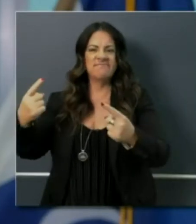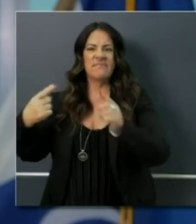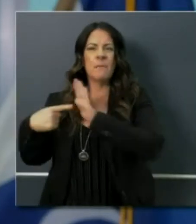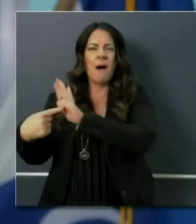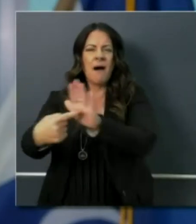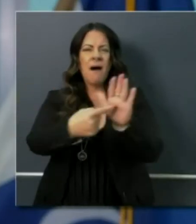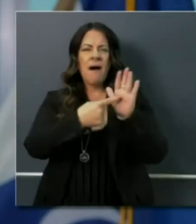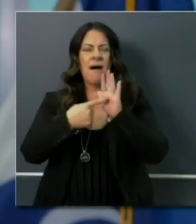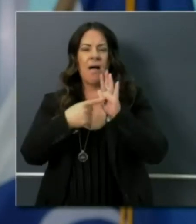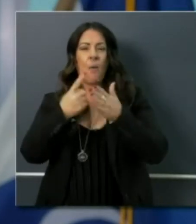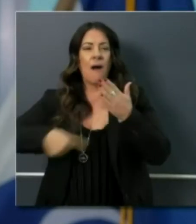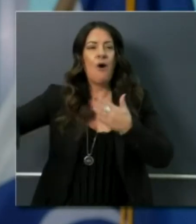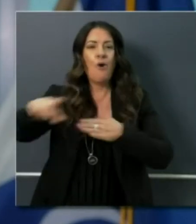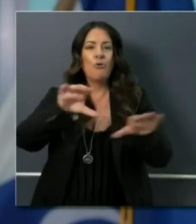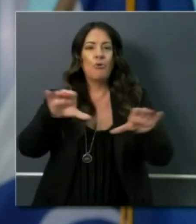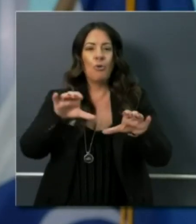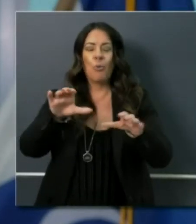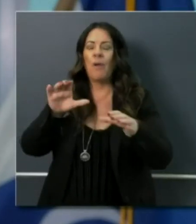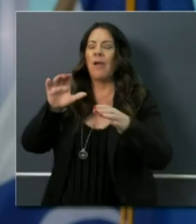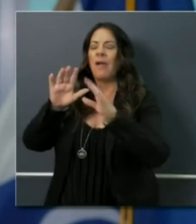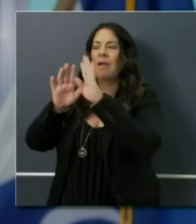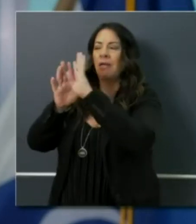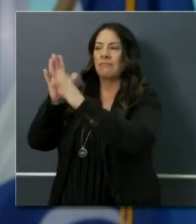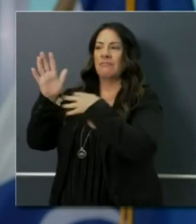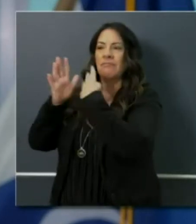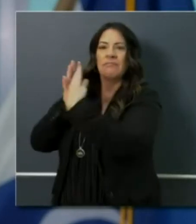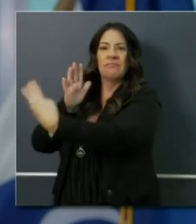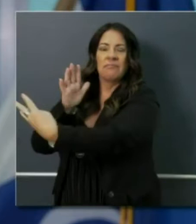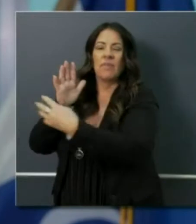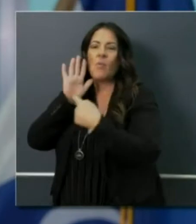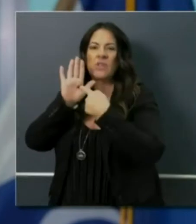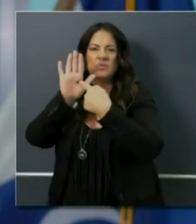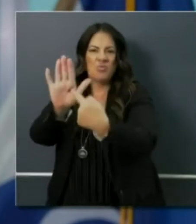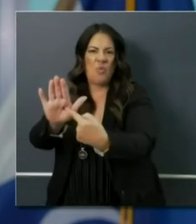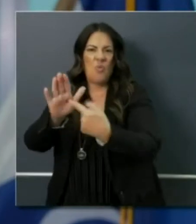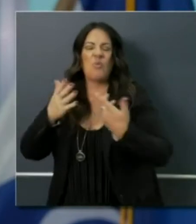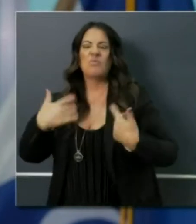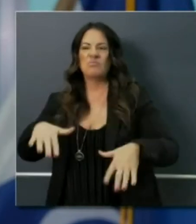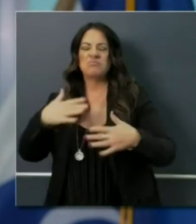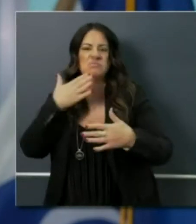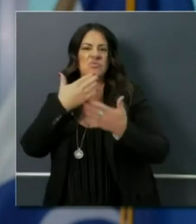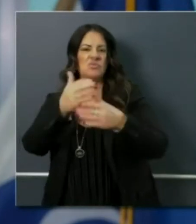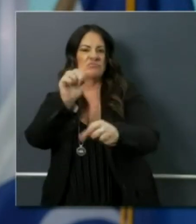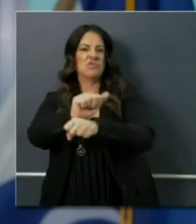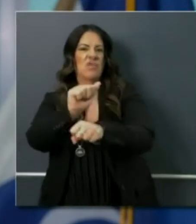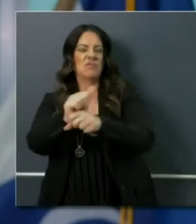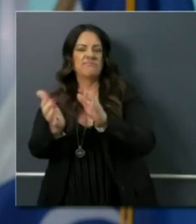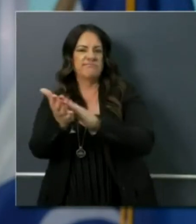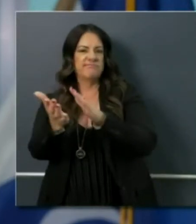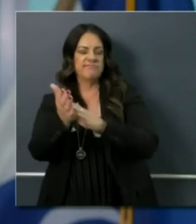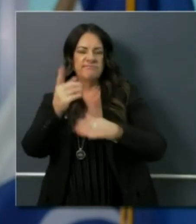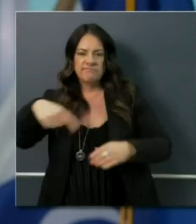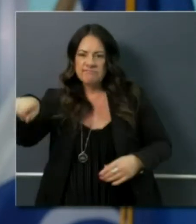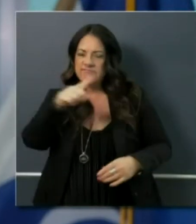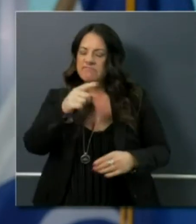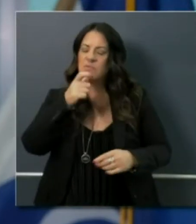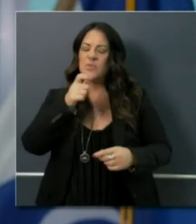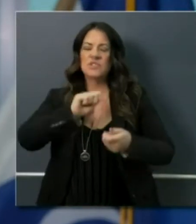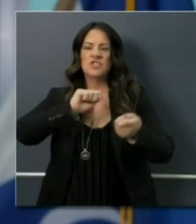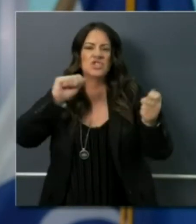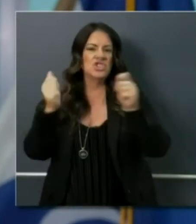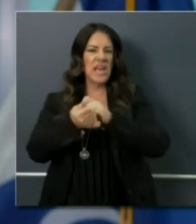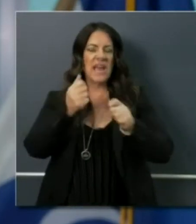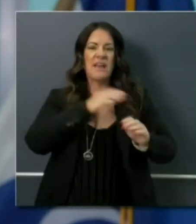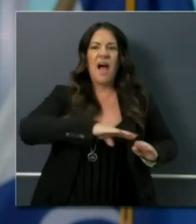weeks and what we are anticipating based upon the good work that's been done by millions of Californians to help bend the curve and what that